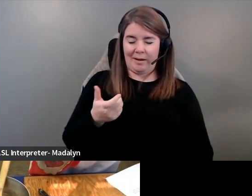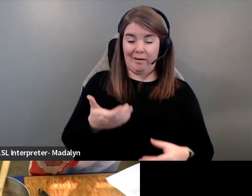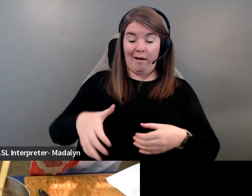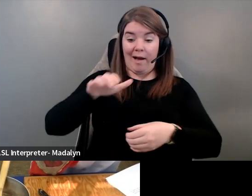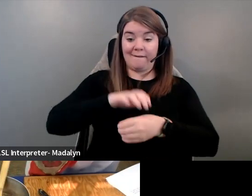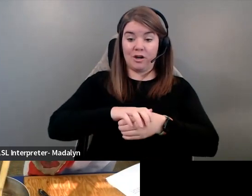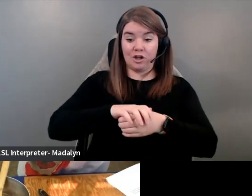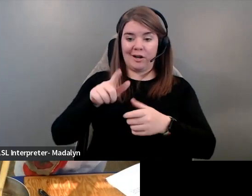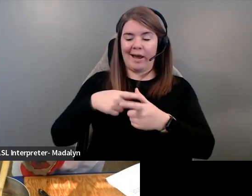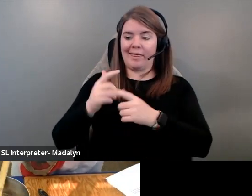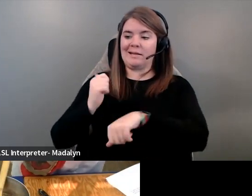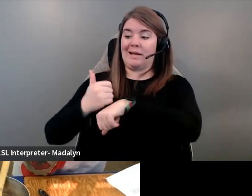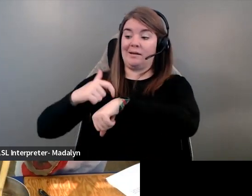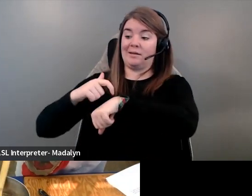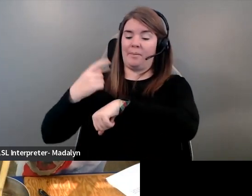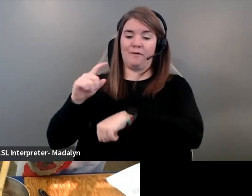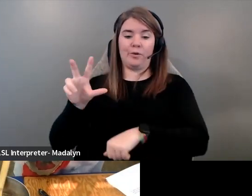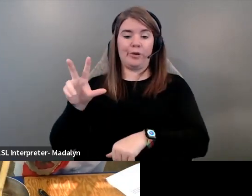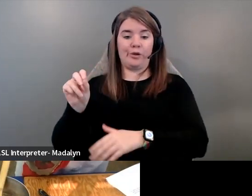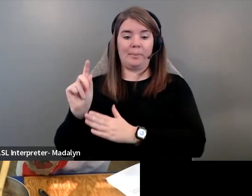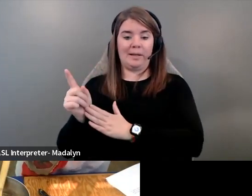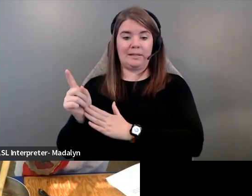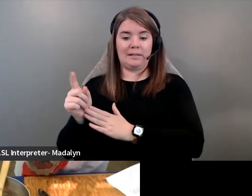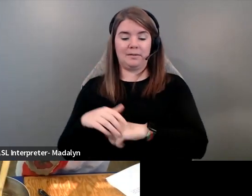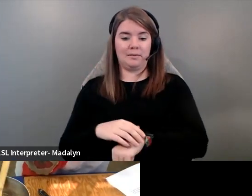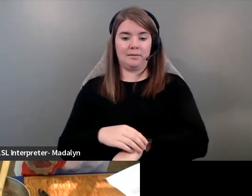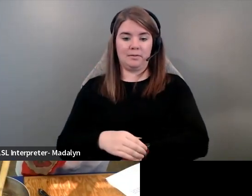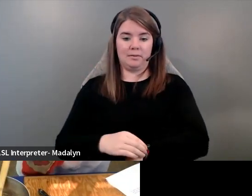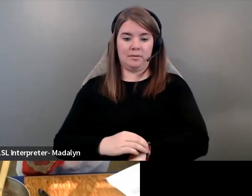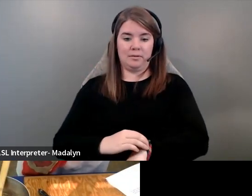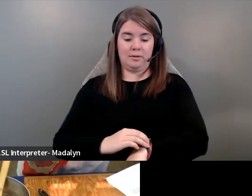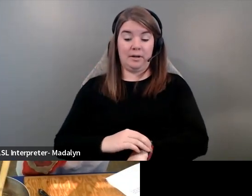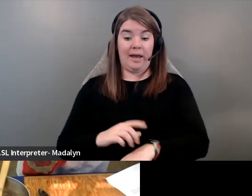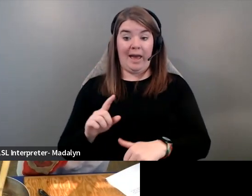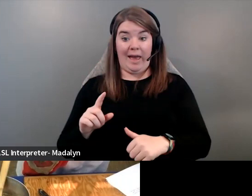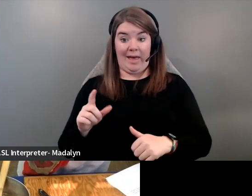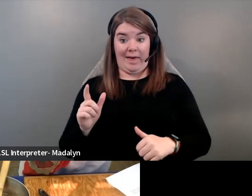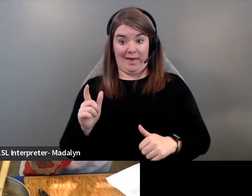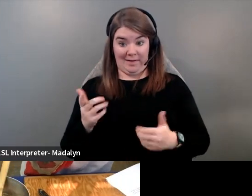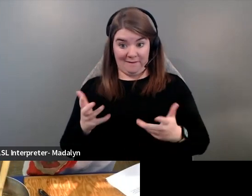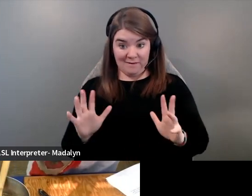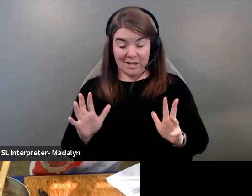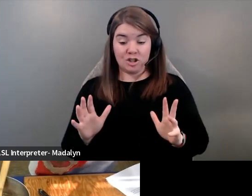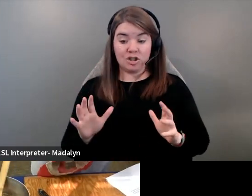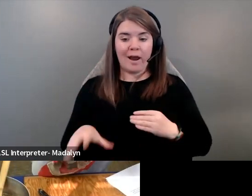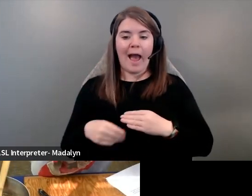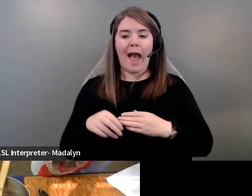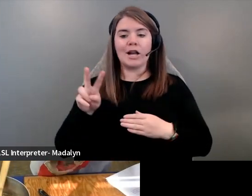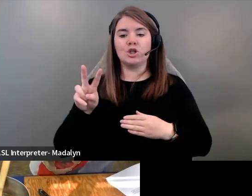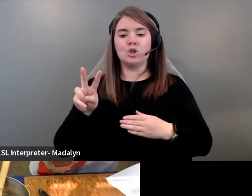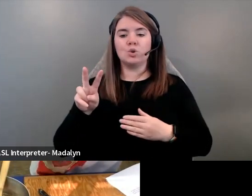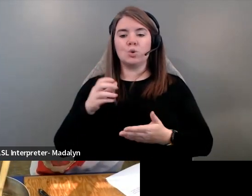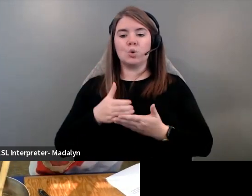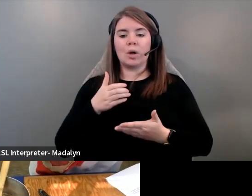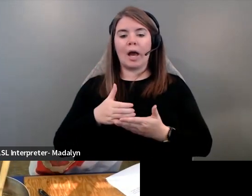for 30 minutes. Then you're going to add 2 cups of your rice that you cooked to add to it. Taste it. Maybe you need to add